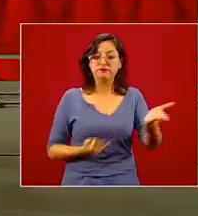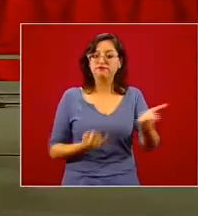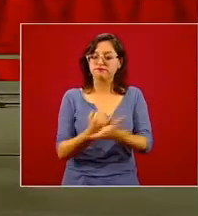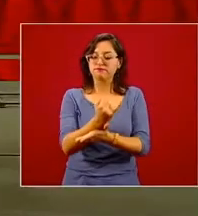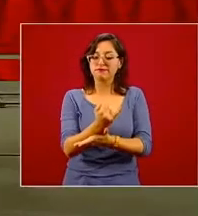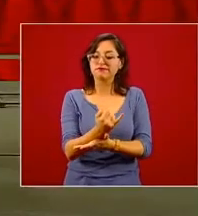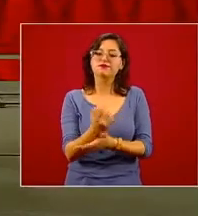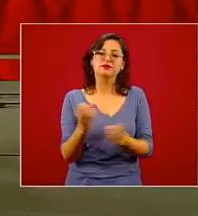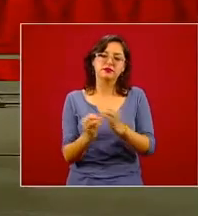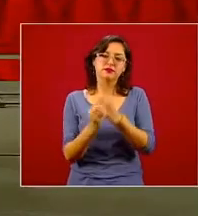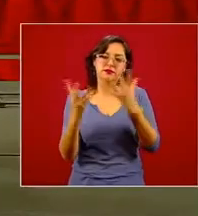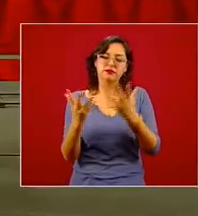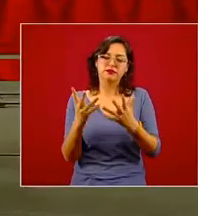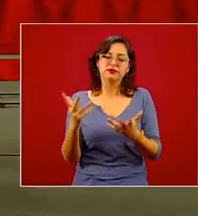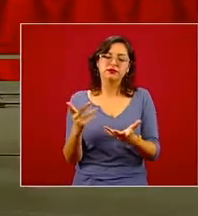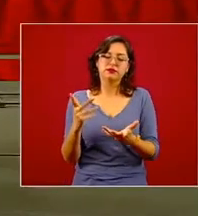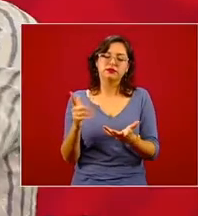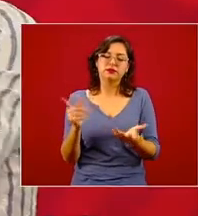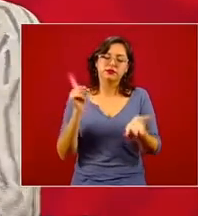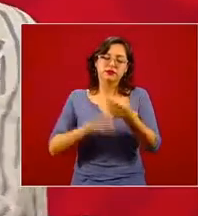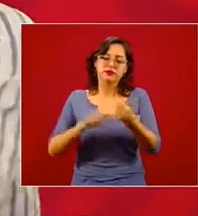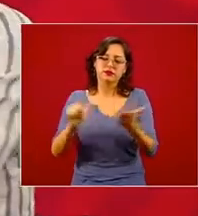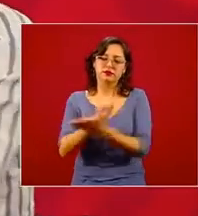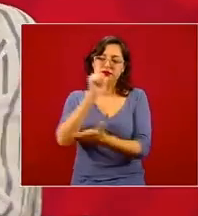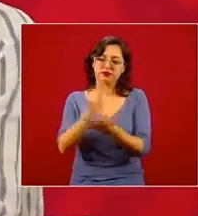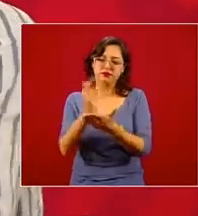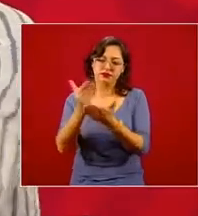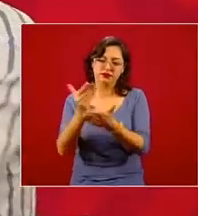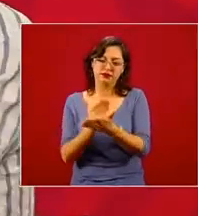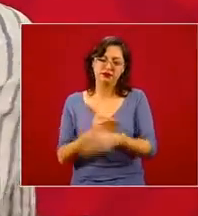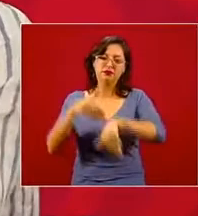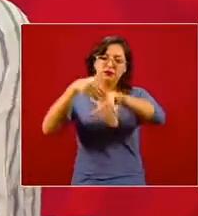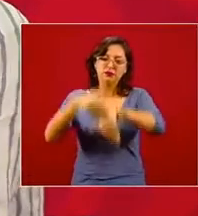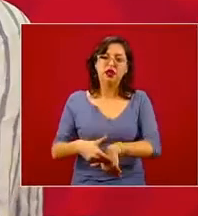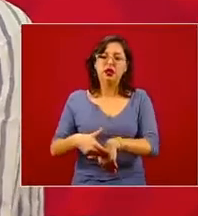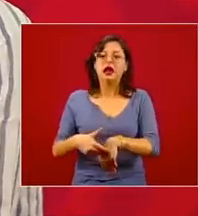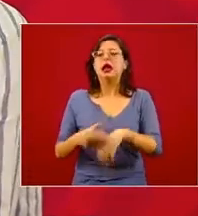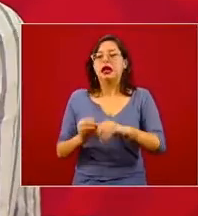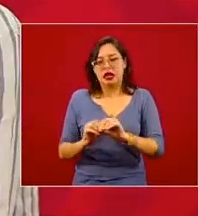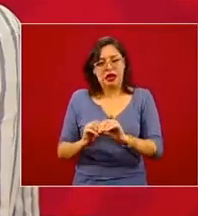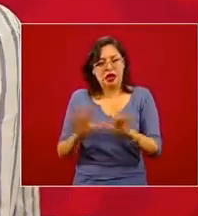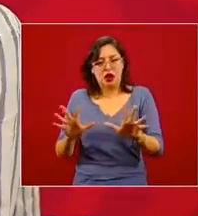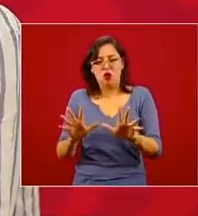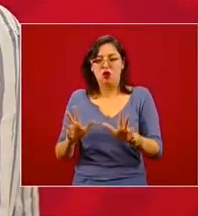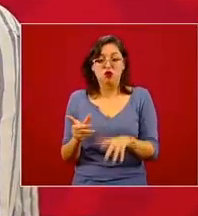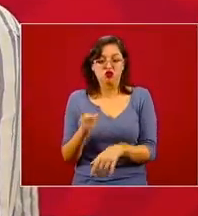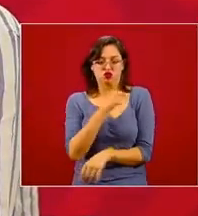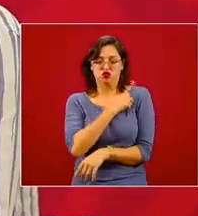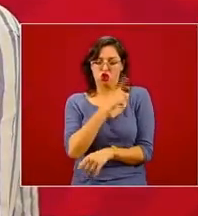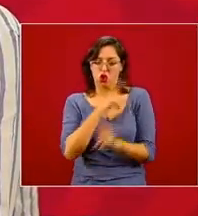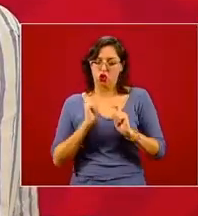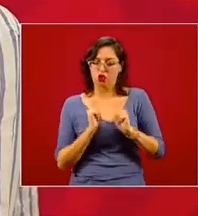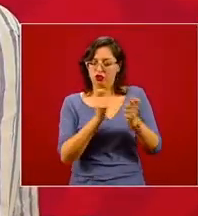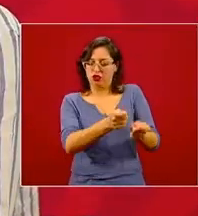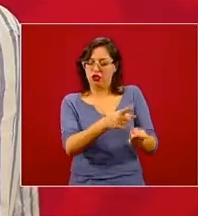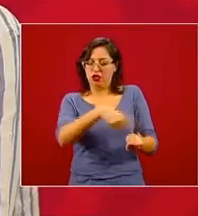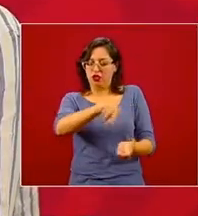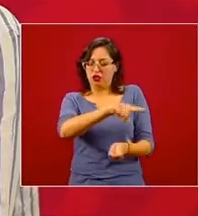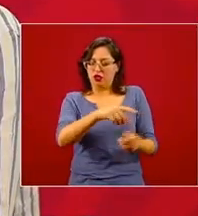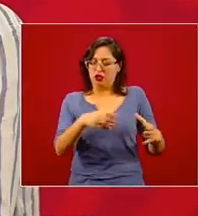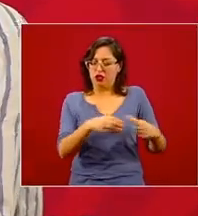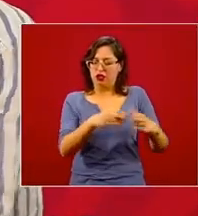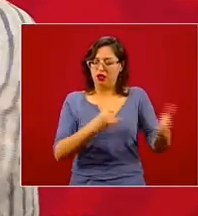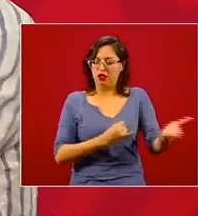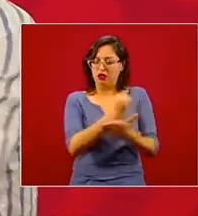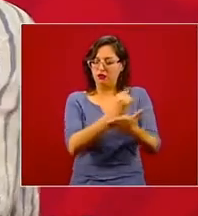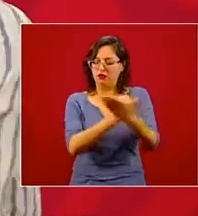hands of people who are experts on the subject, that fundamental decisions are taken by these groups of people.